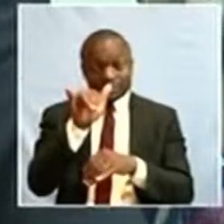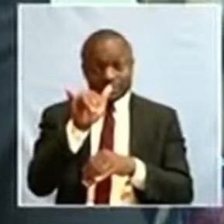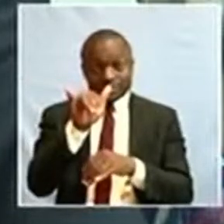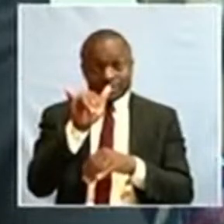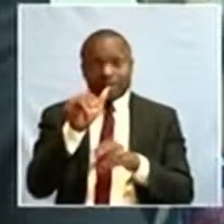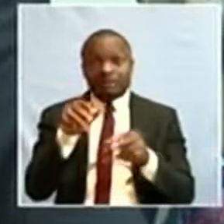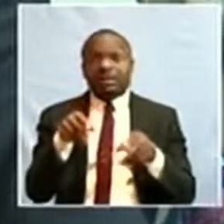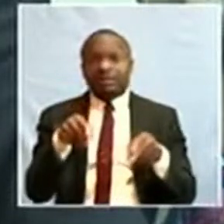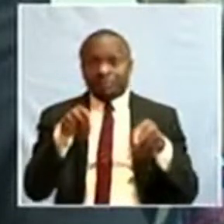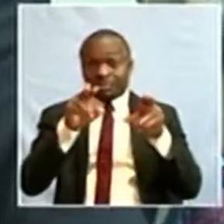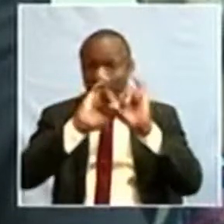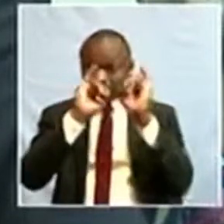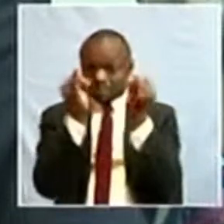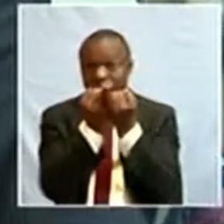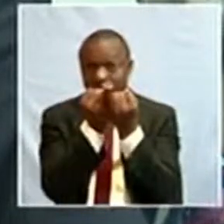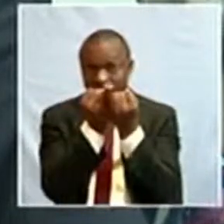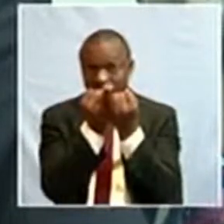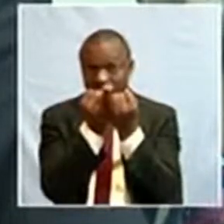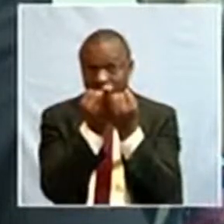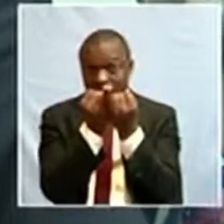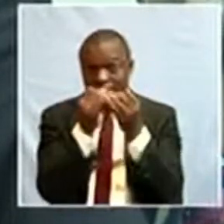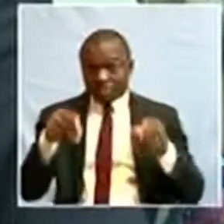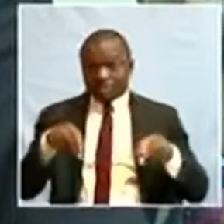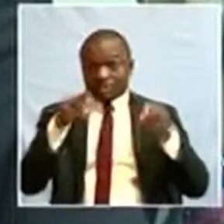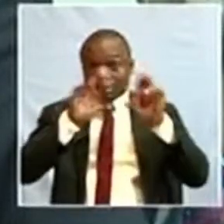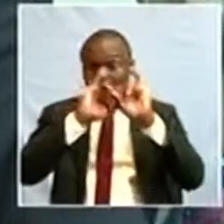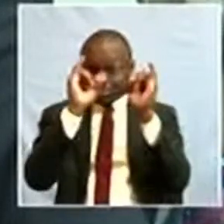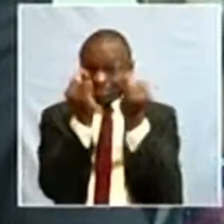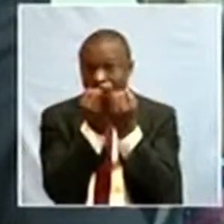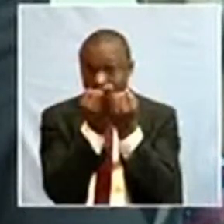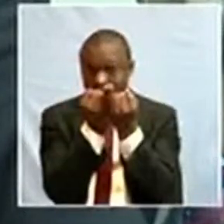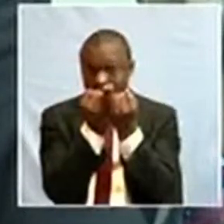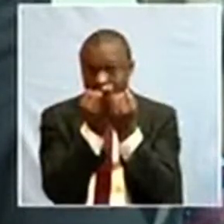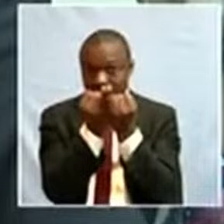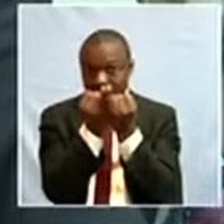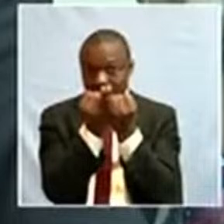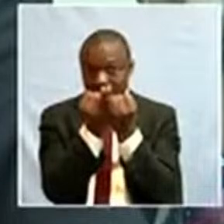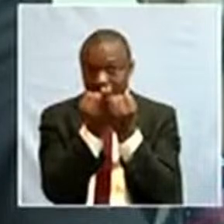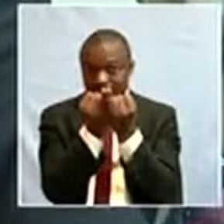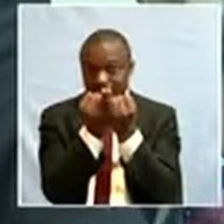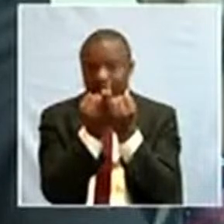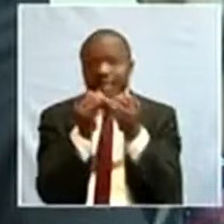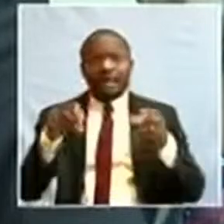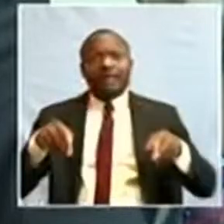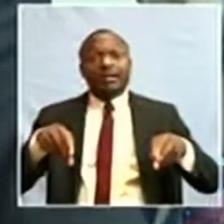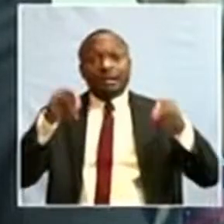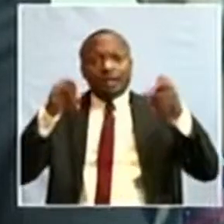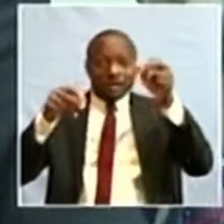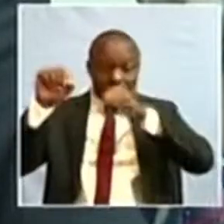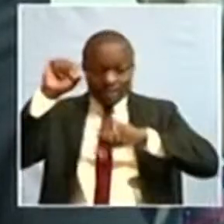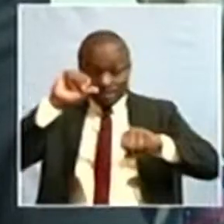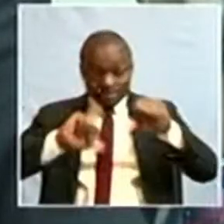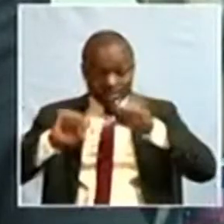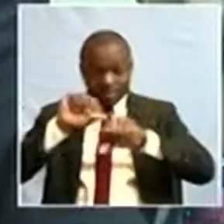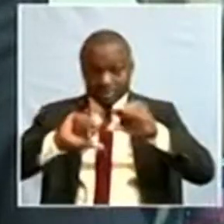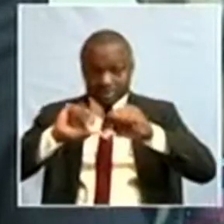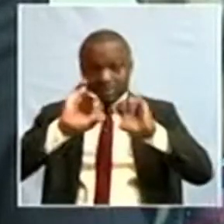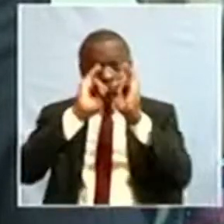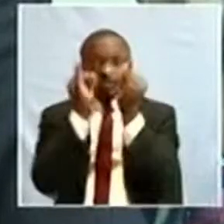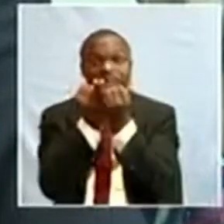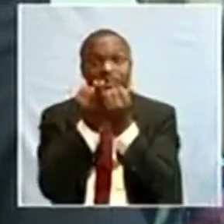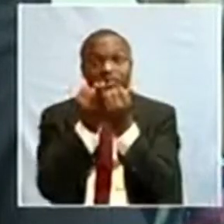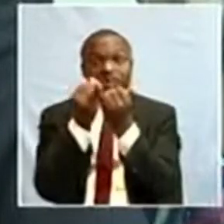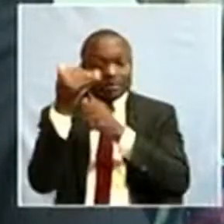audit institutions. So a supreme audit institution is basically the highest audit institution within a particular